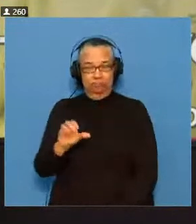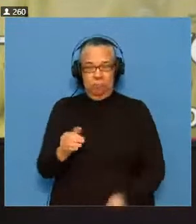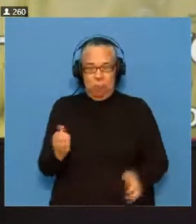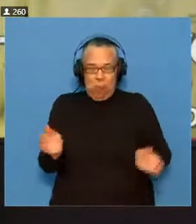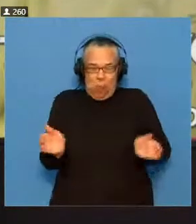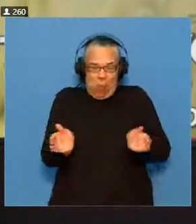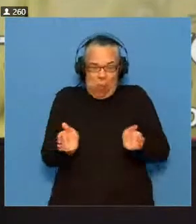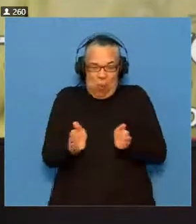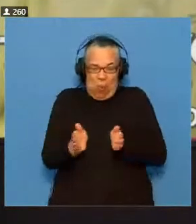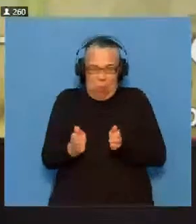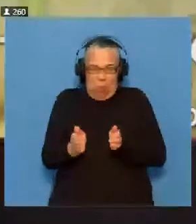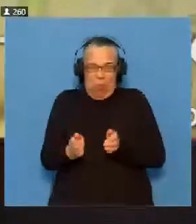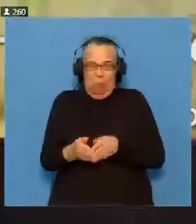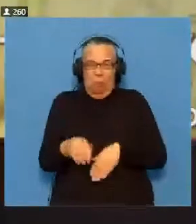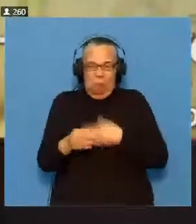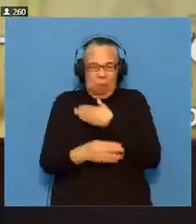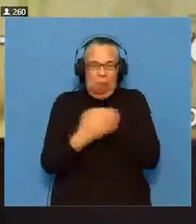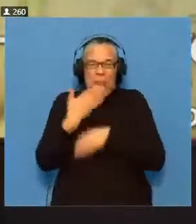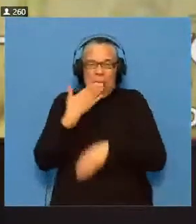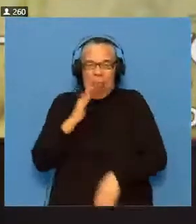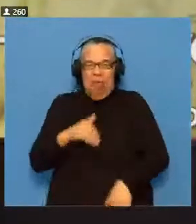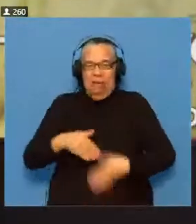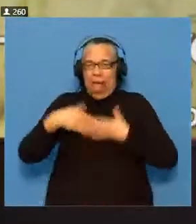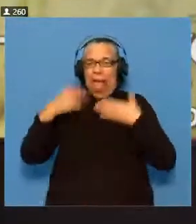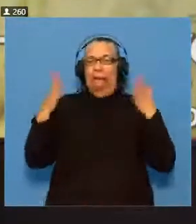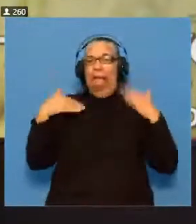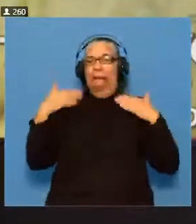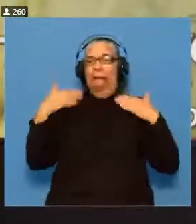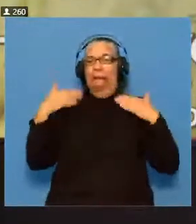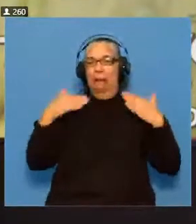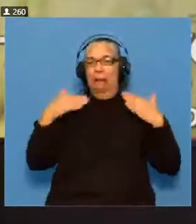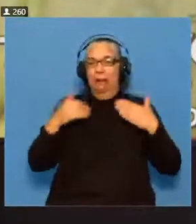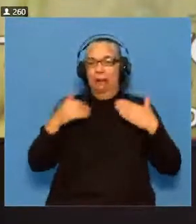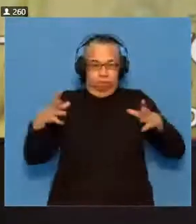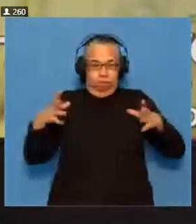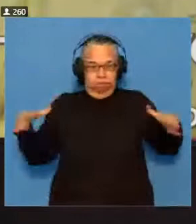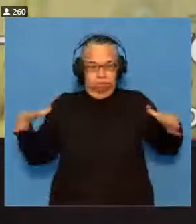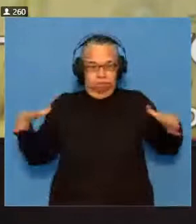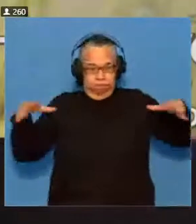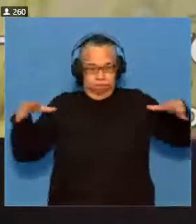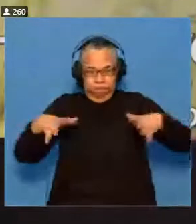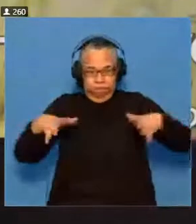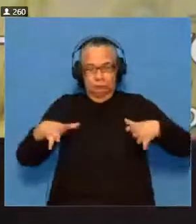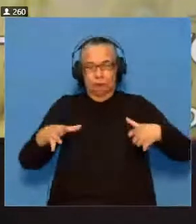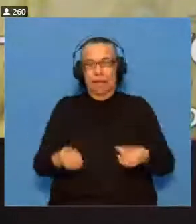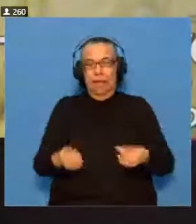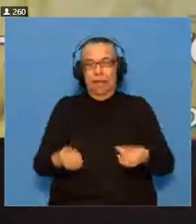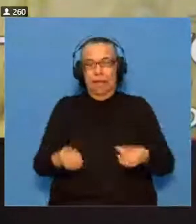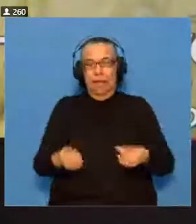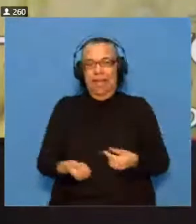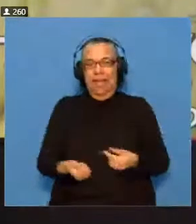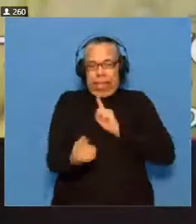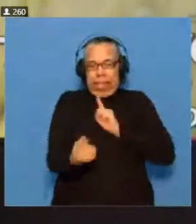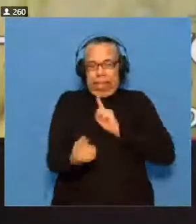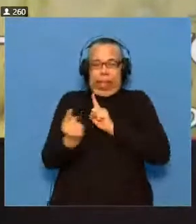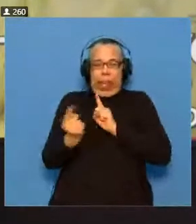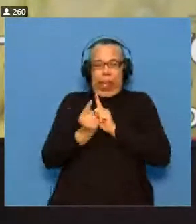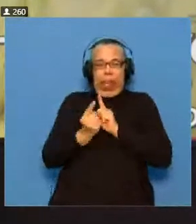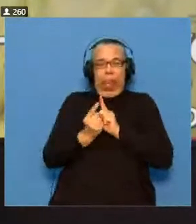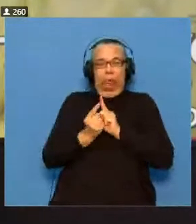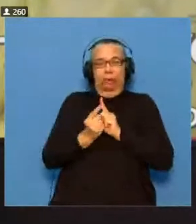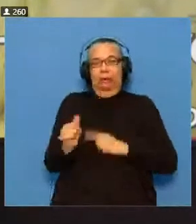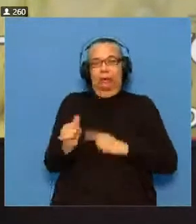ventilation, crowded places with many people nearby, and close contact settings such as close-range